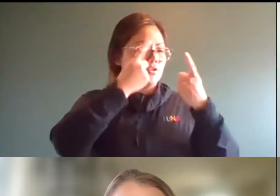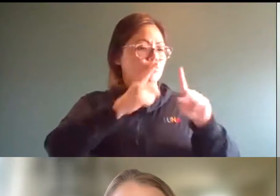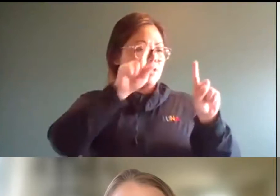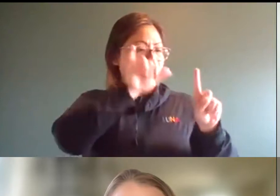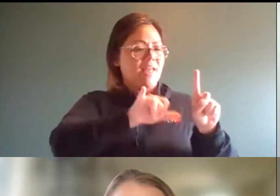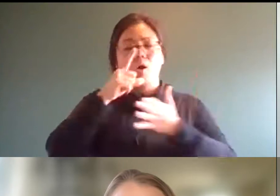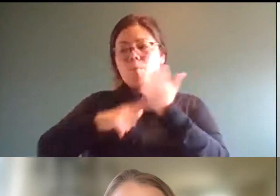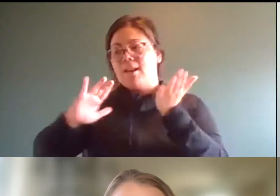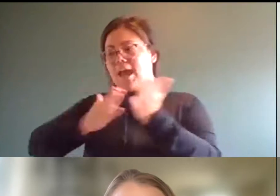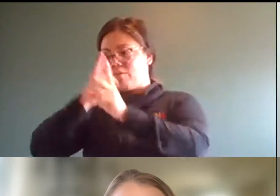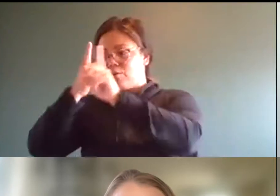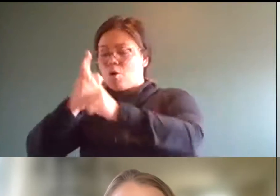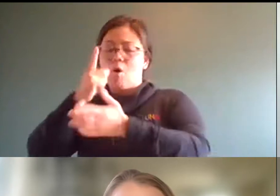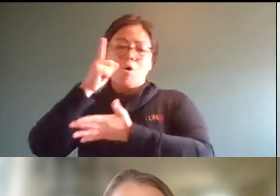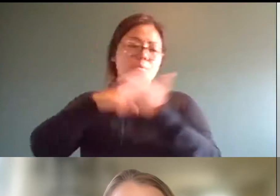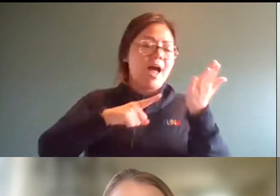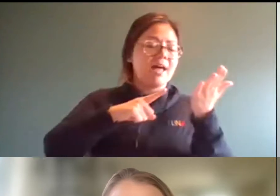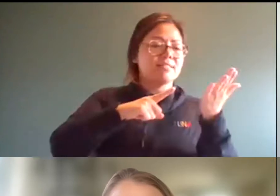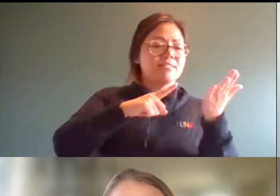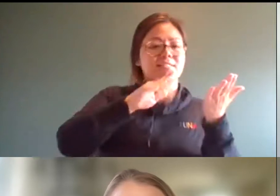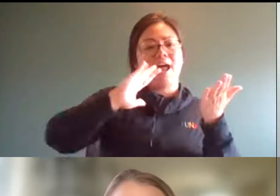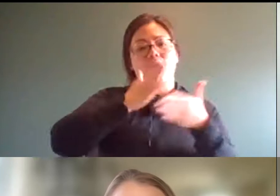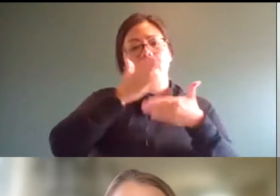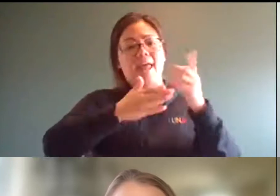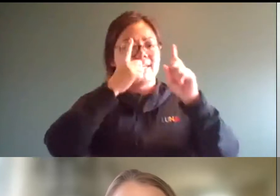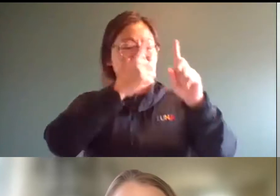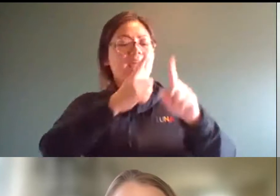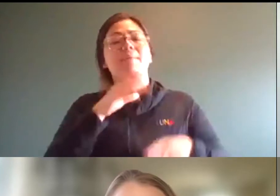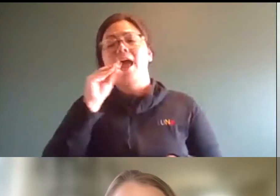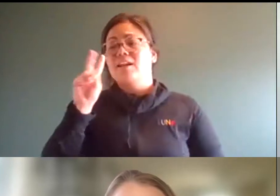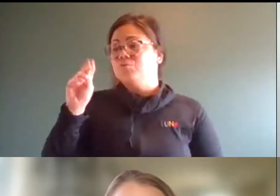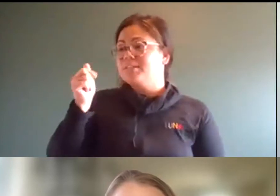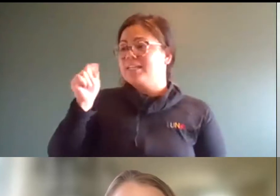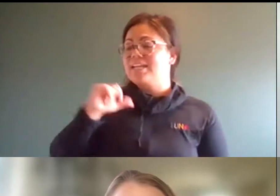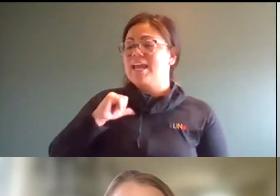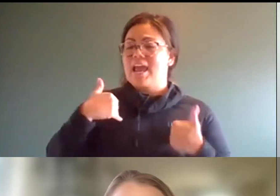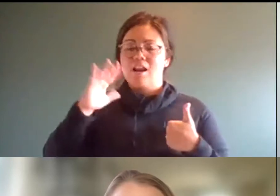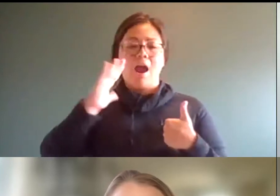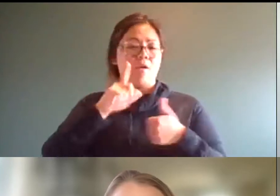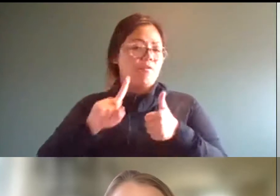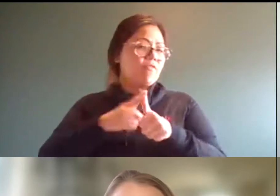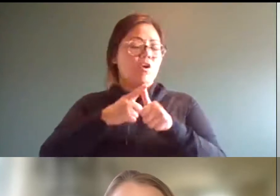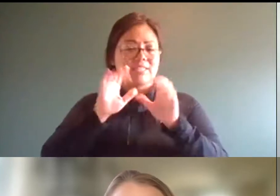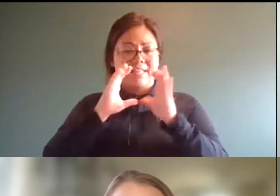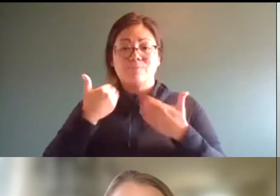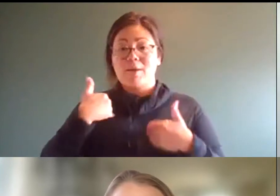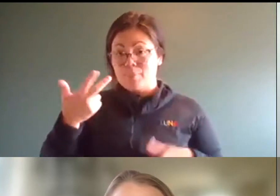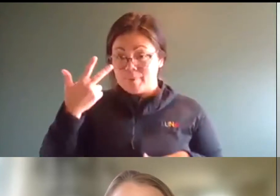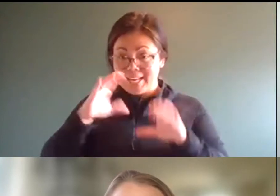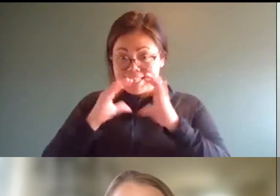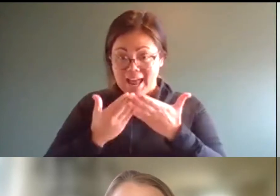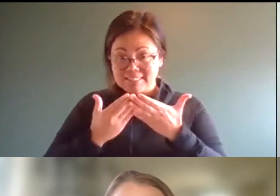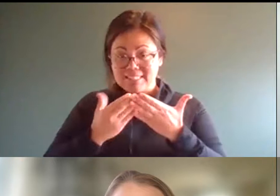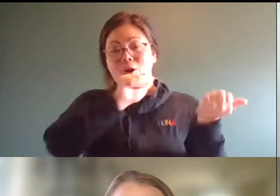our goal, what's end state and end game. And in 2018, we had our initial classes. We had 3 classes, all